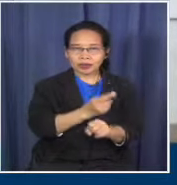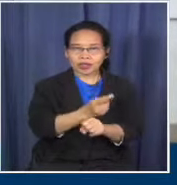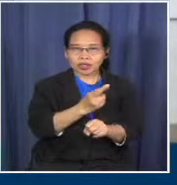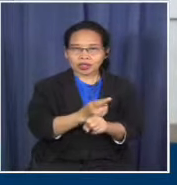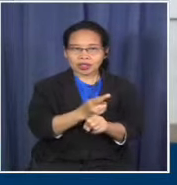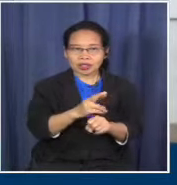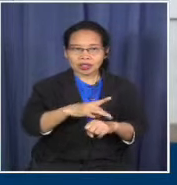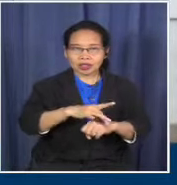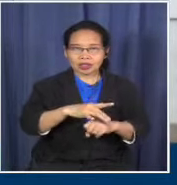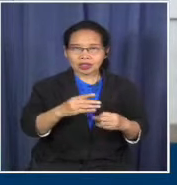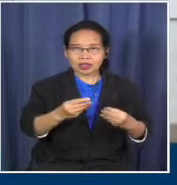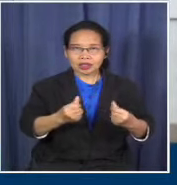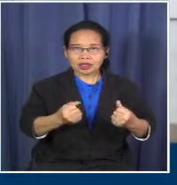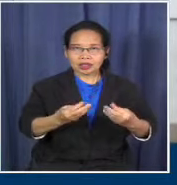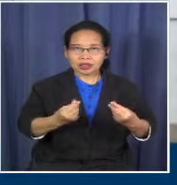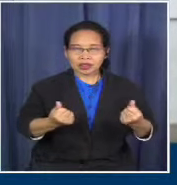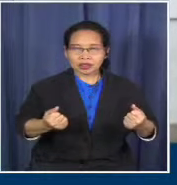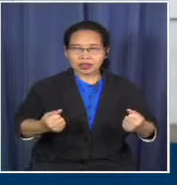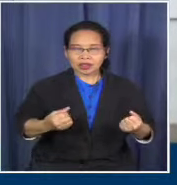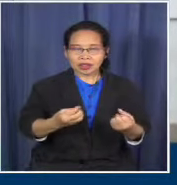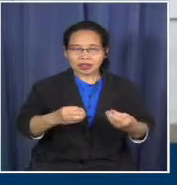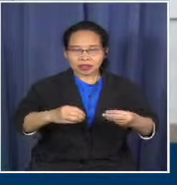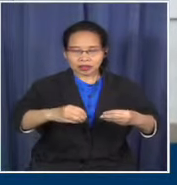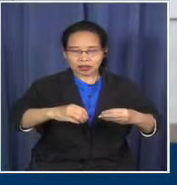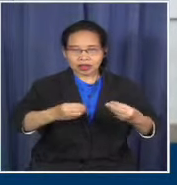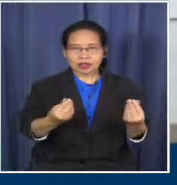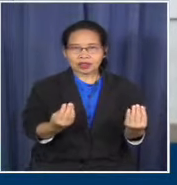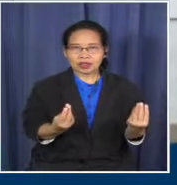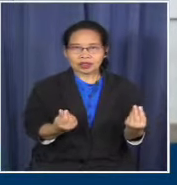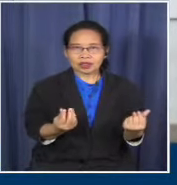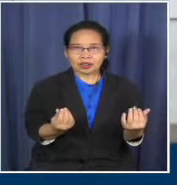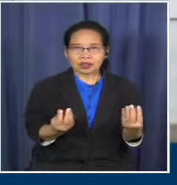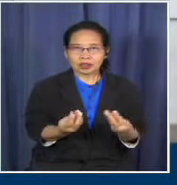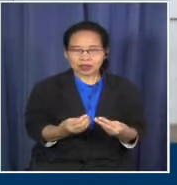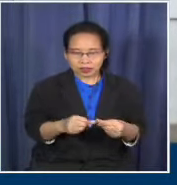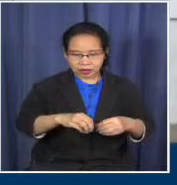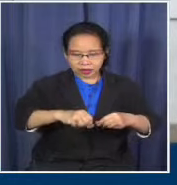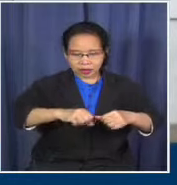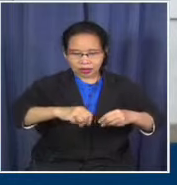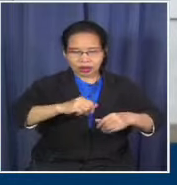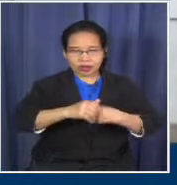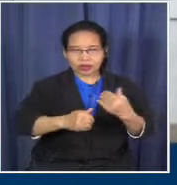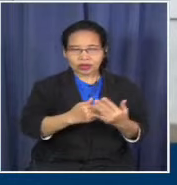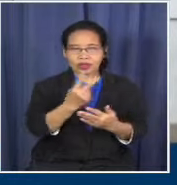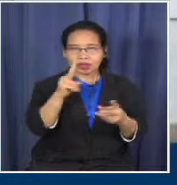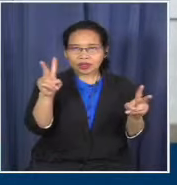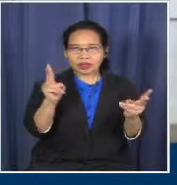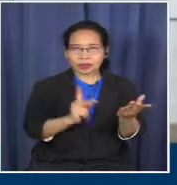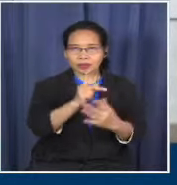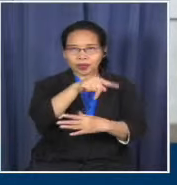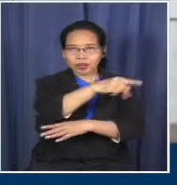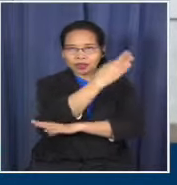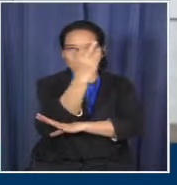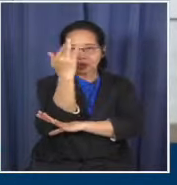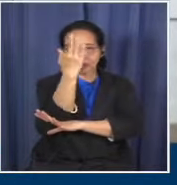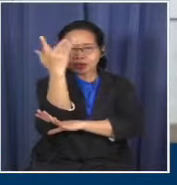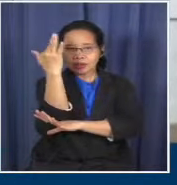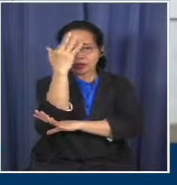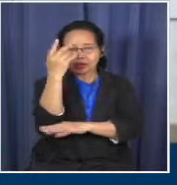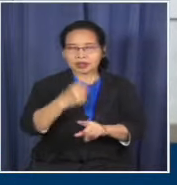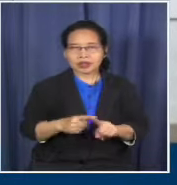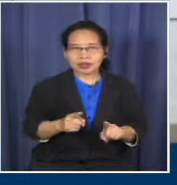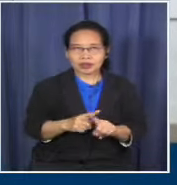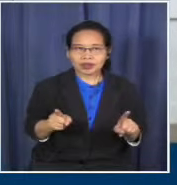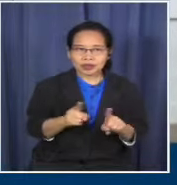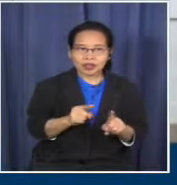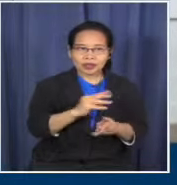which are seen, like rocks, the soil, sand, everything you can see, plants,